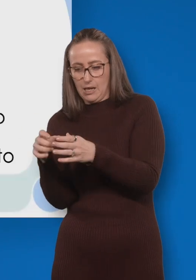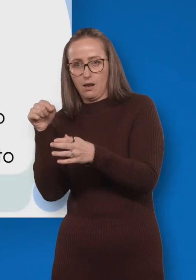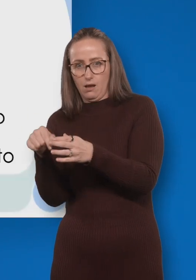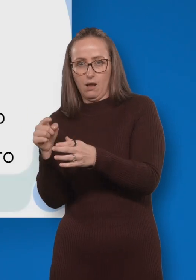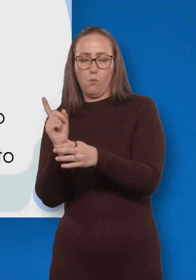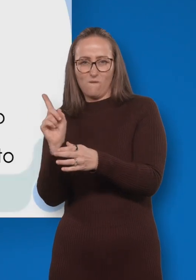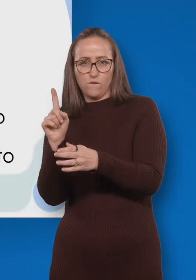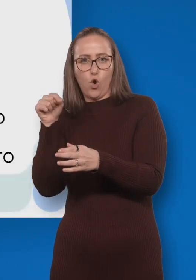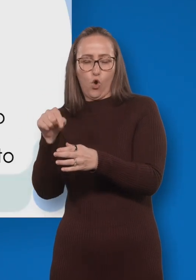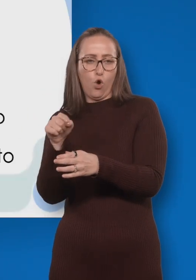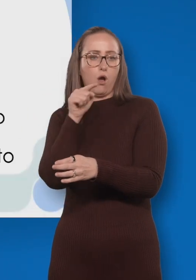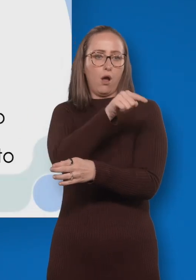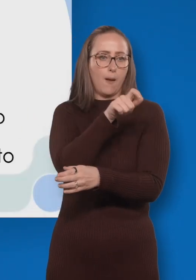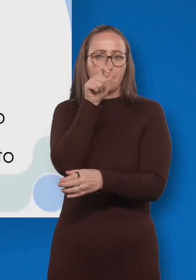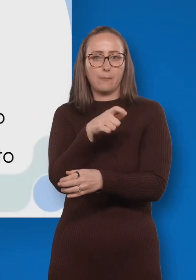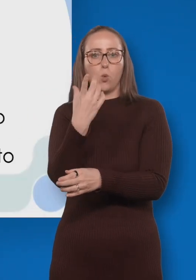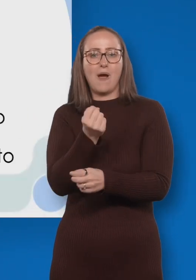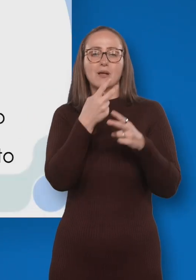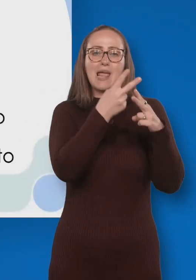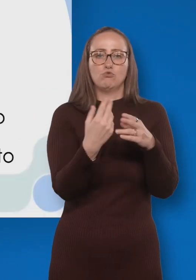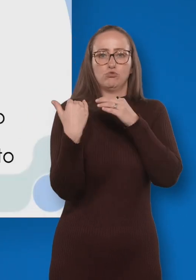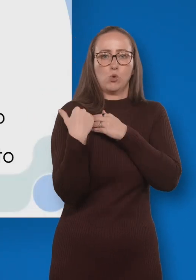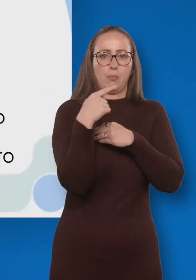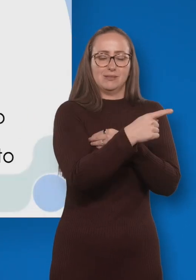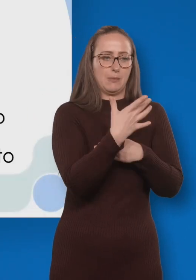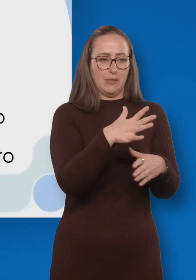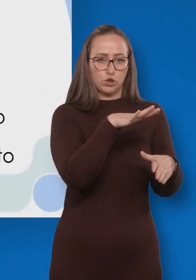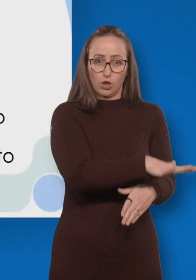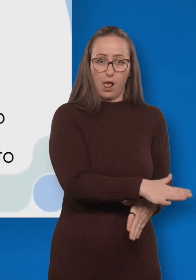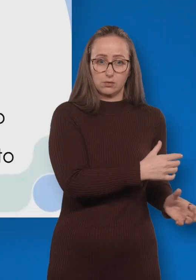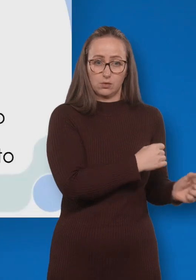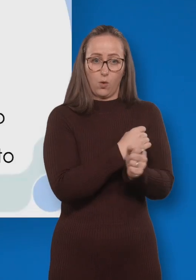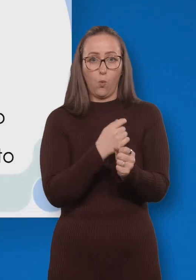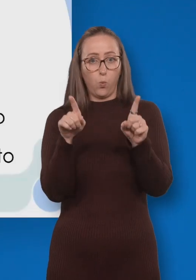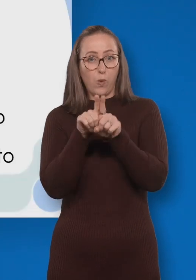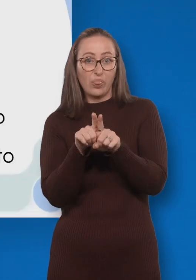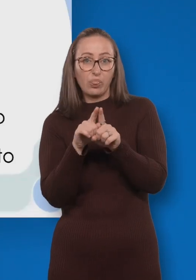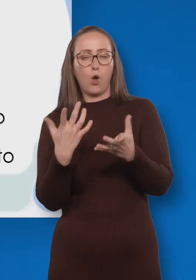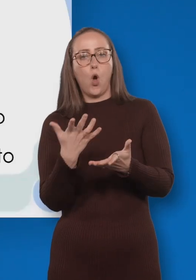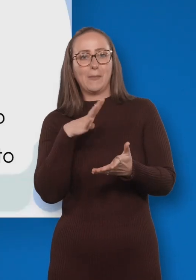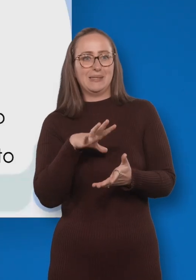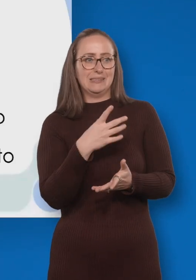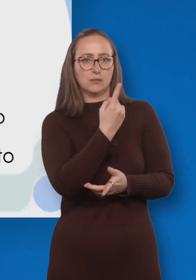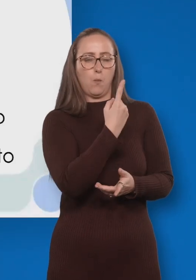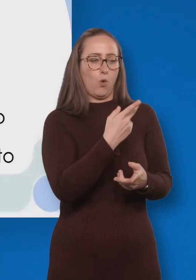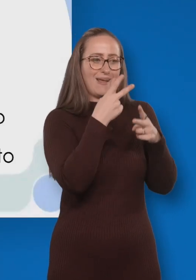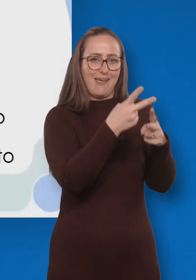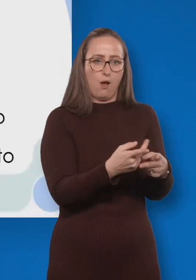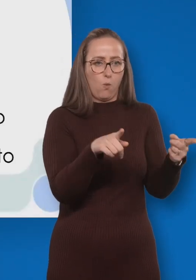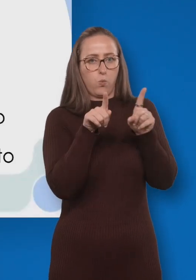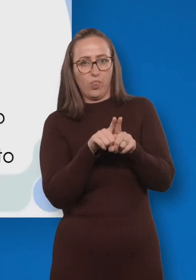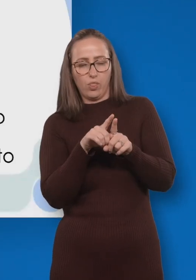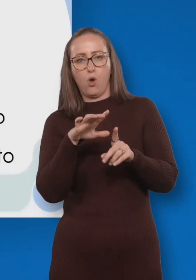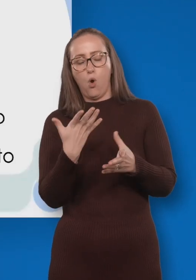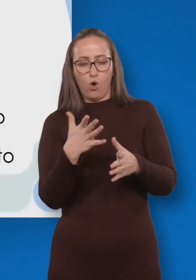in order to allow people with caring responsibilities either to bring their child with them if they need to pay for a carer to come with them, or to put